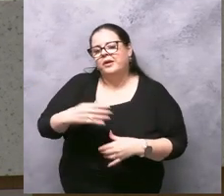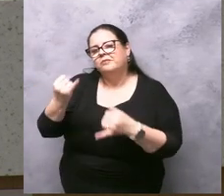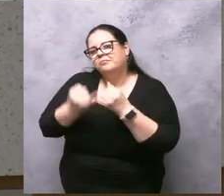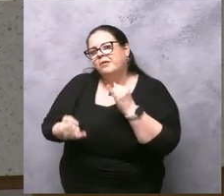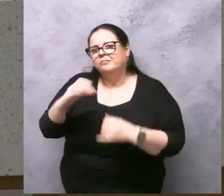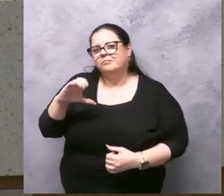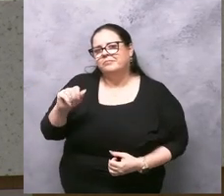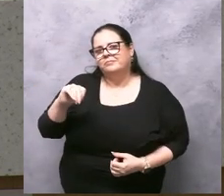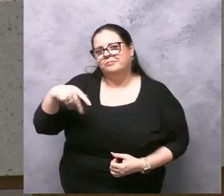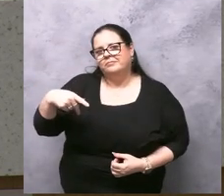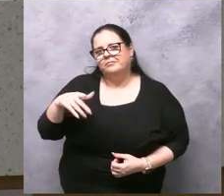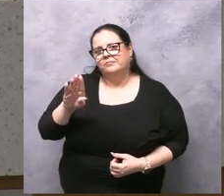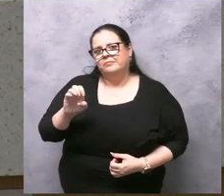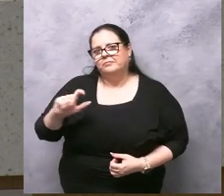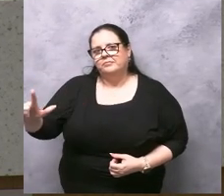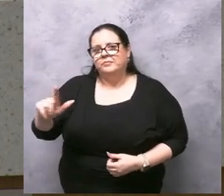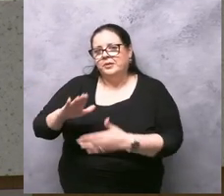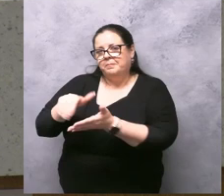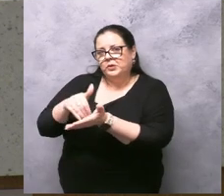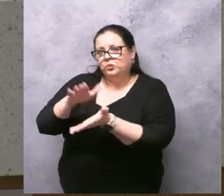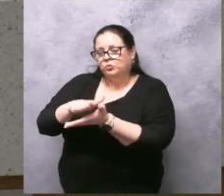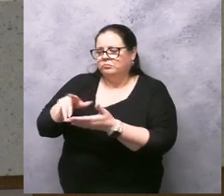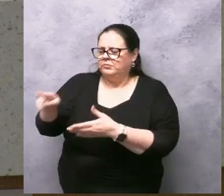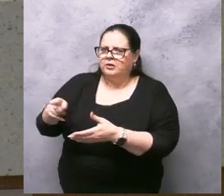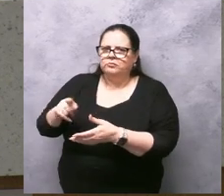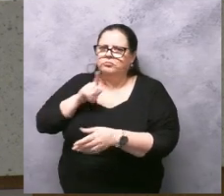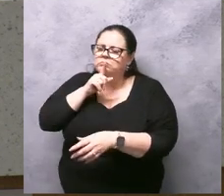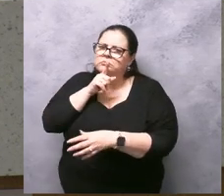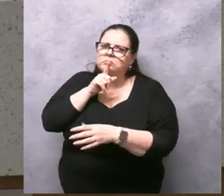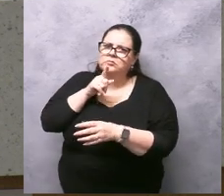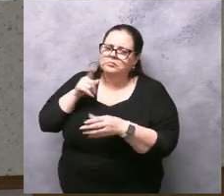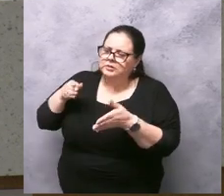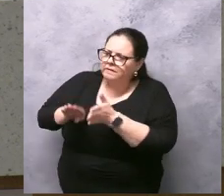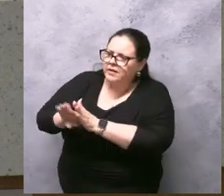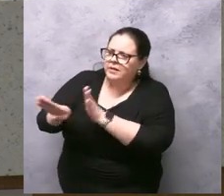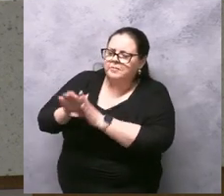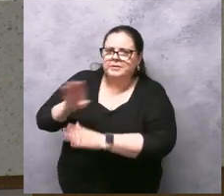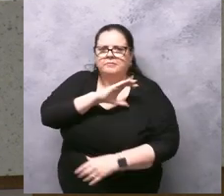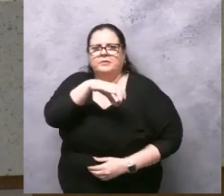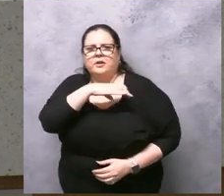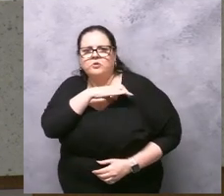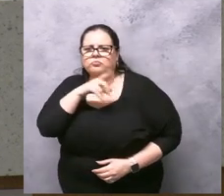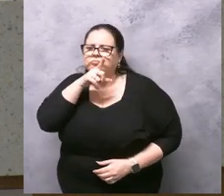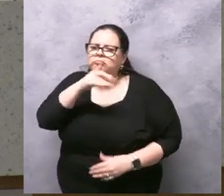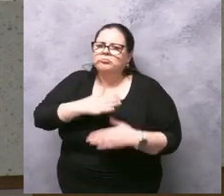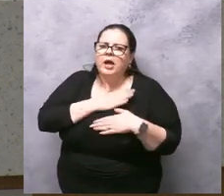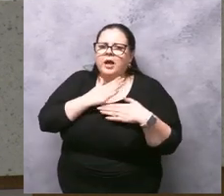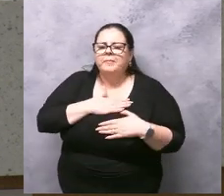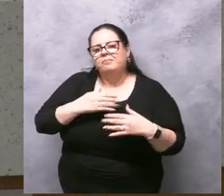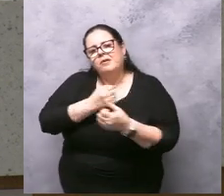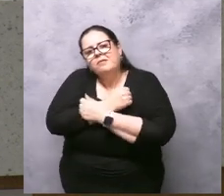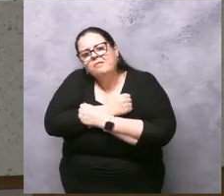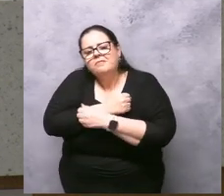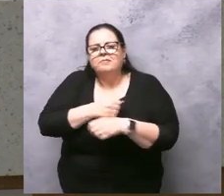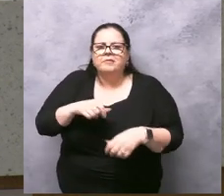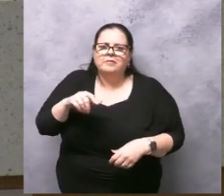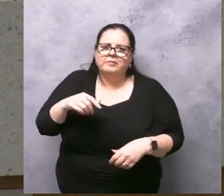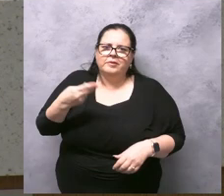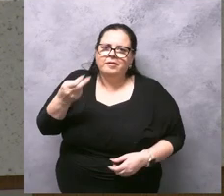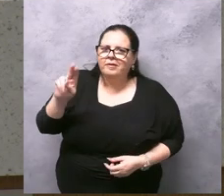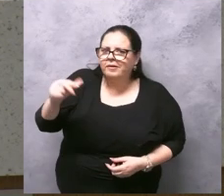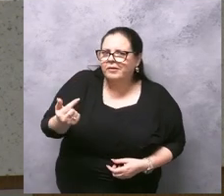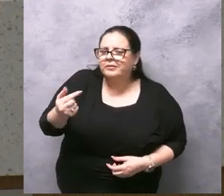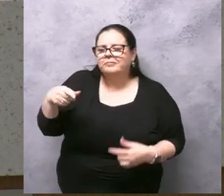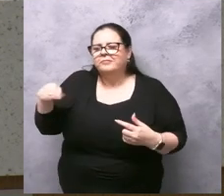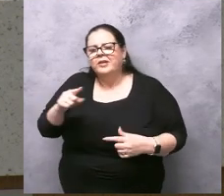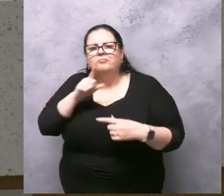climate there has a focus on building character of the students. Such great eye contact, truly happy little learners, hugs. And so we could see that they